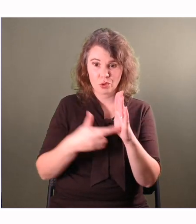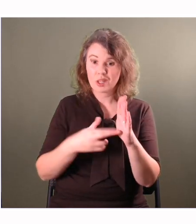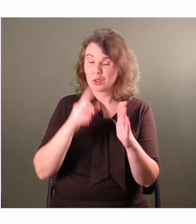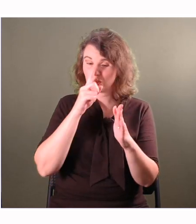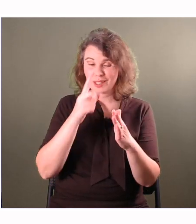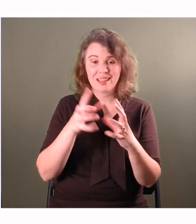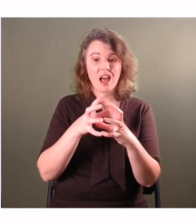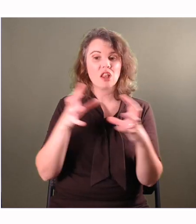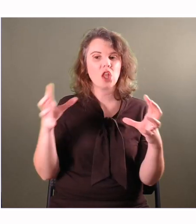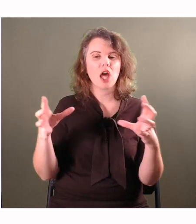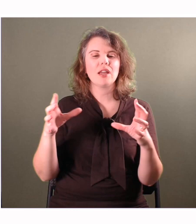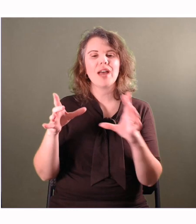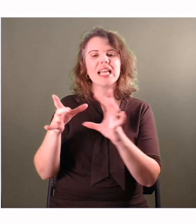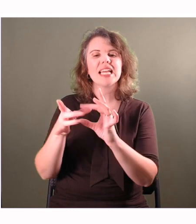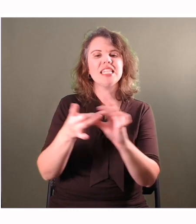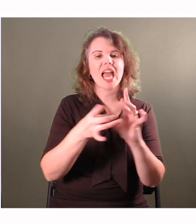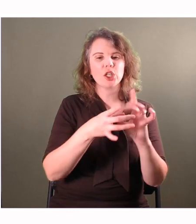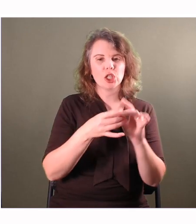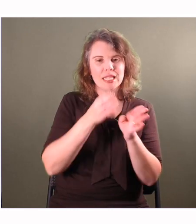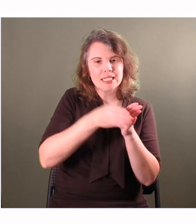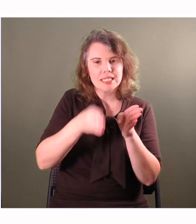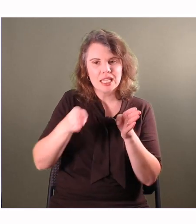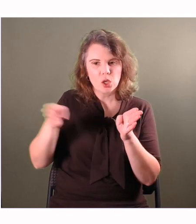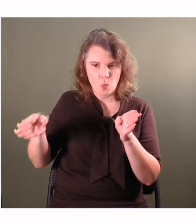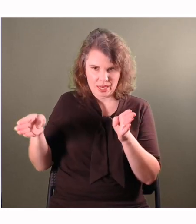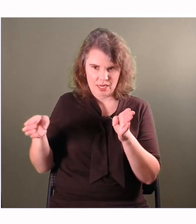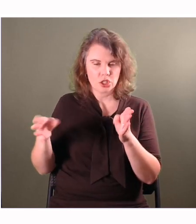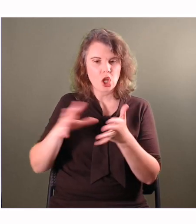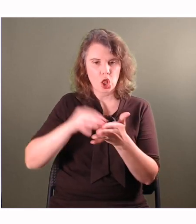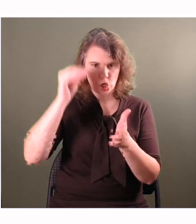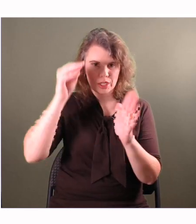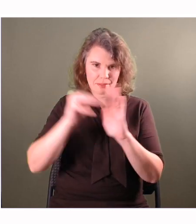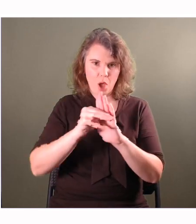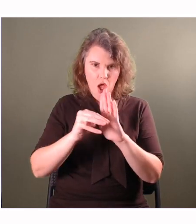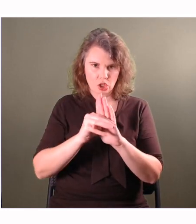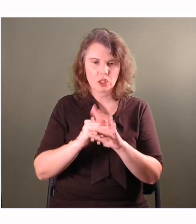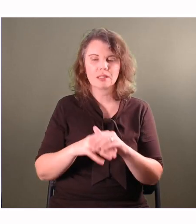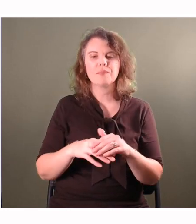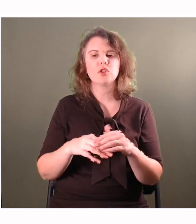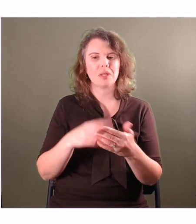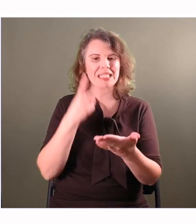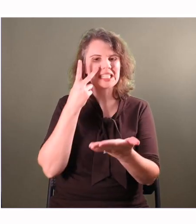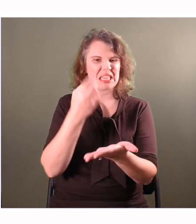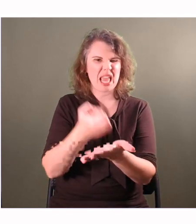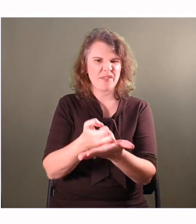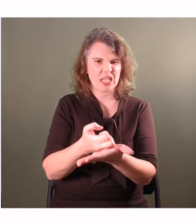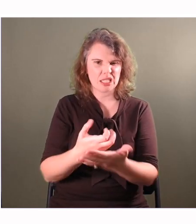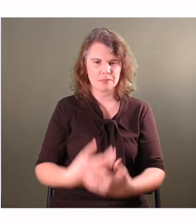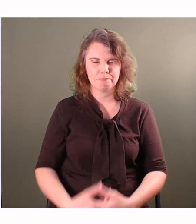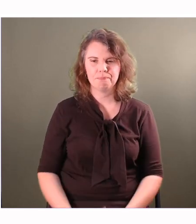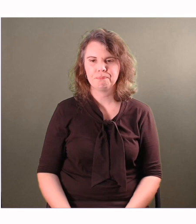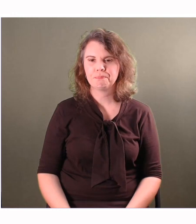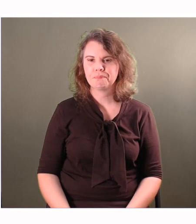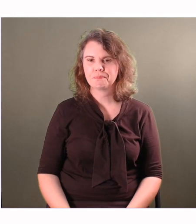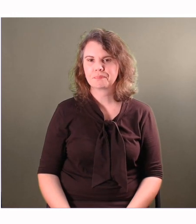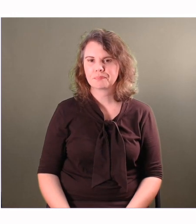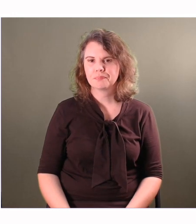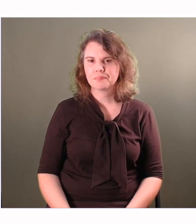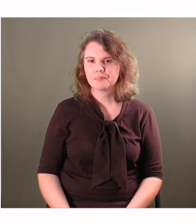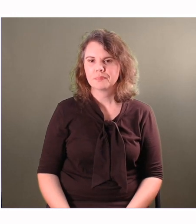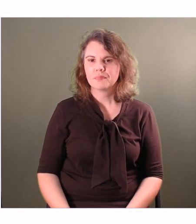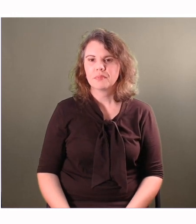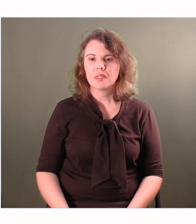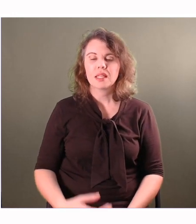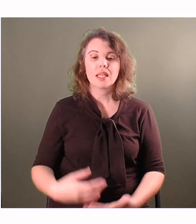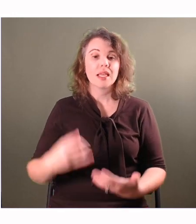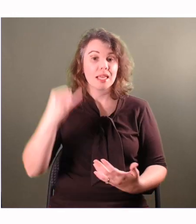In short, it's like a lot of connectionist sequence learning models. So let's look at some of the evidence. Suppose you